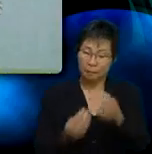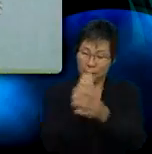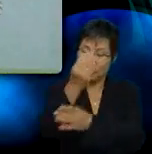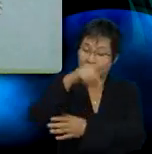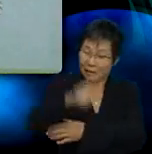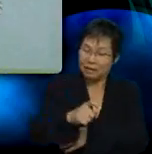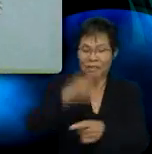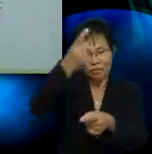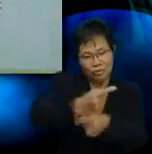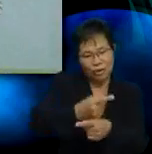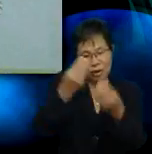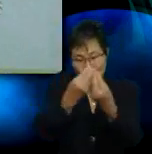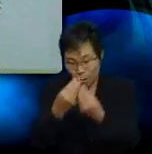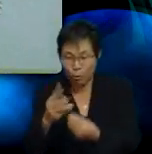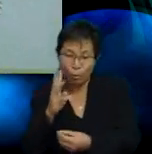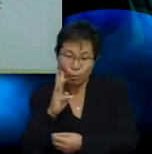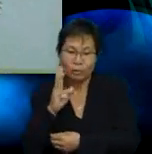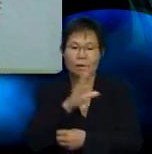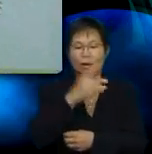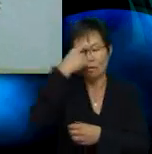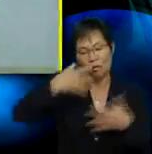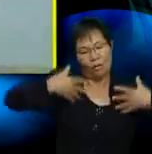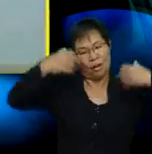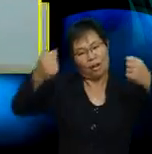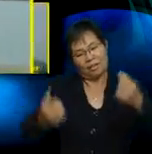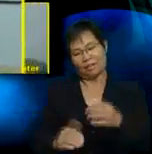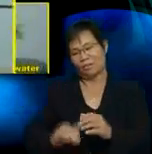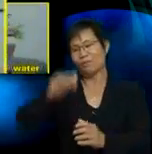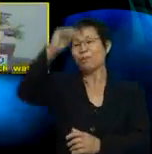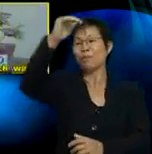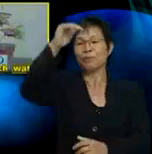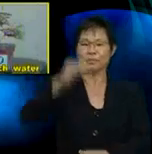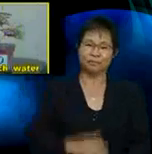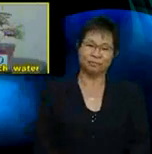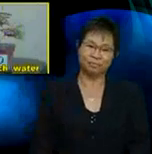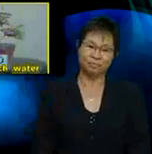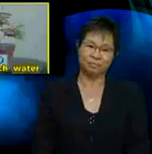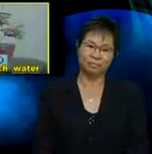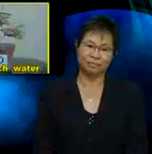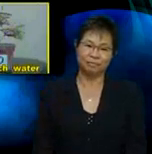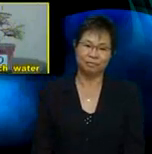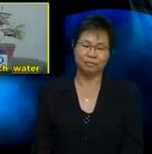Plants need the right amount of water for healthy growth.